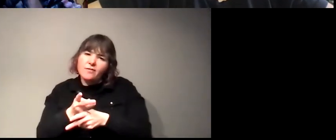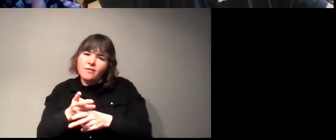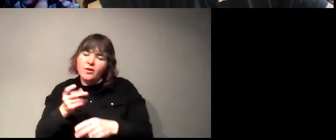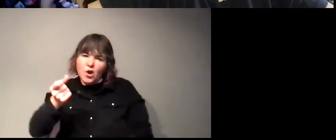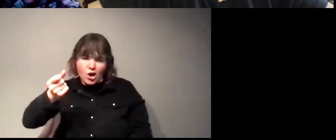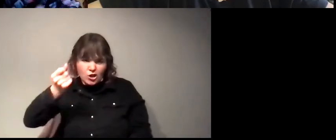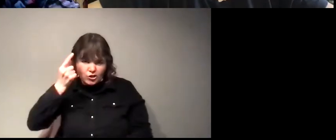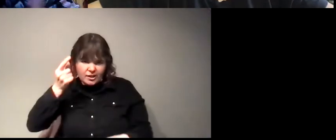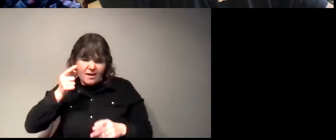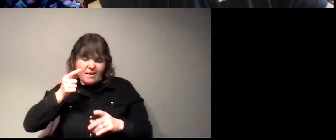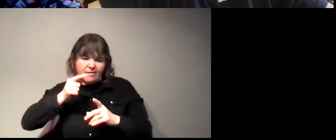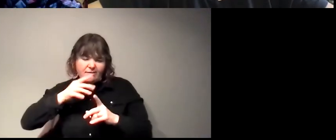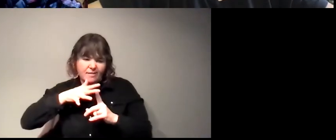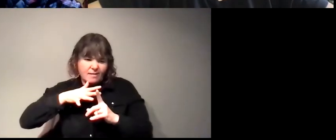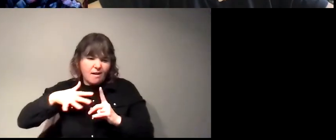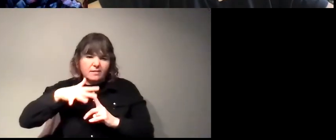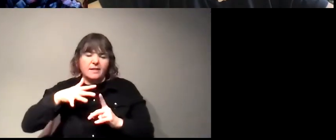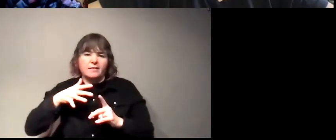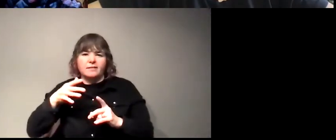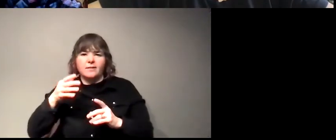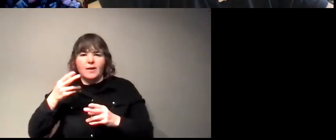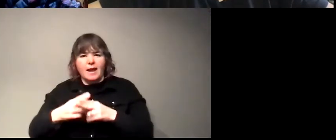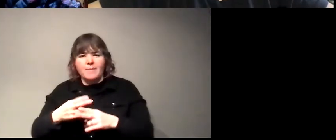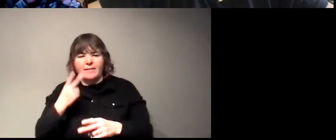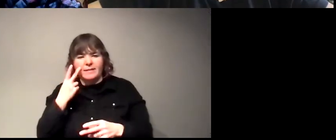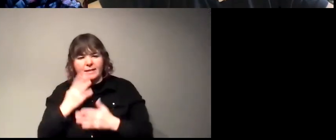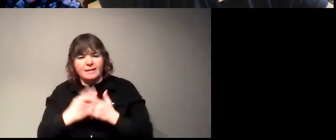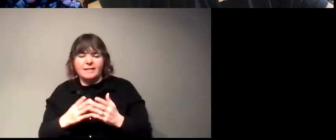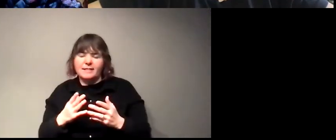context of what you're actually naming the animal. I've seen some pretty